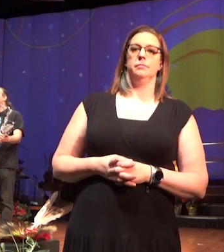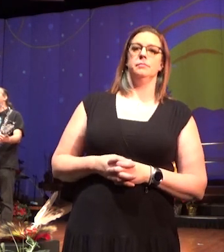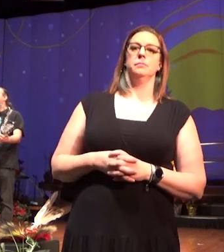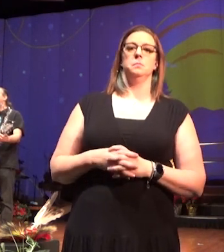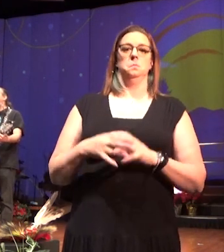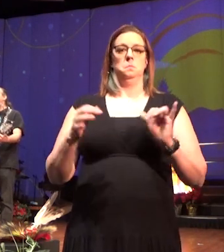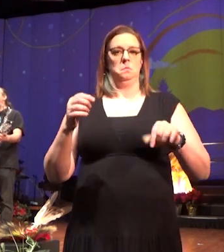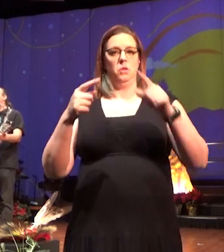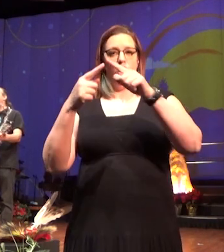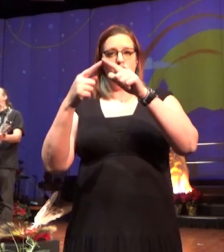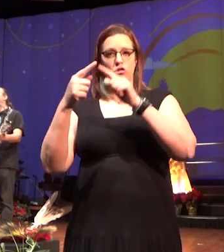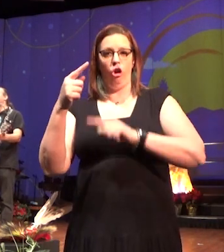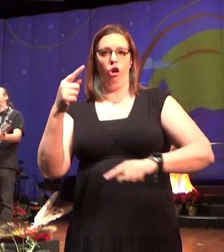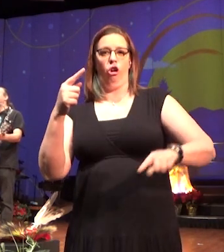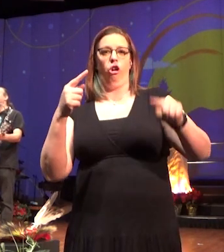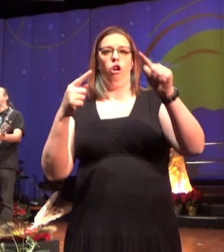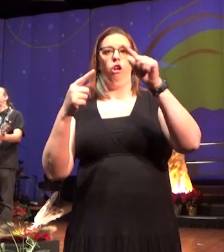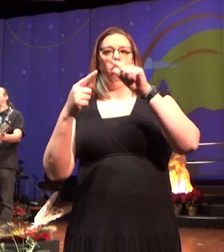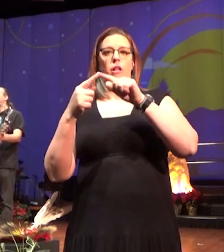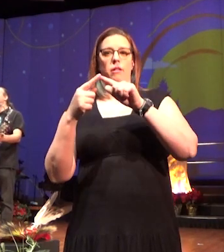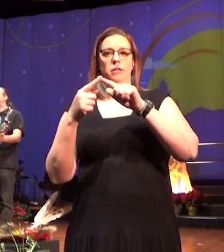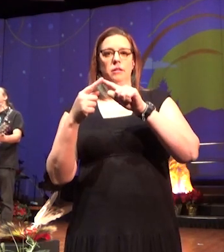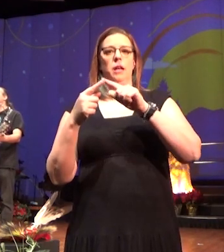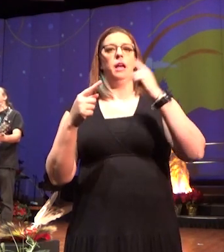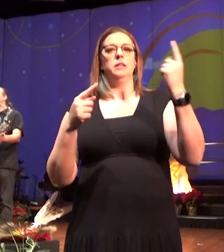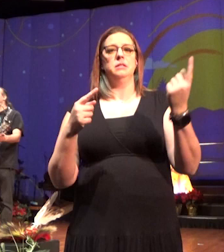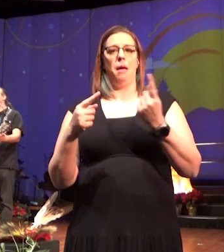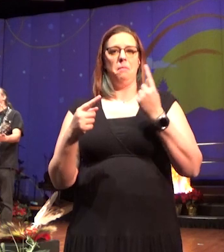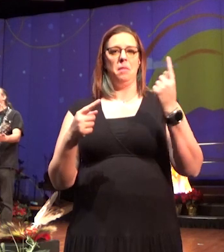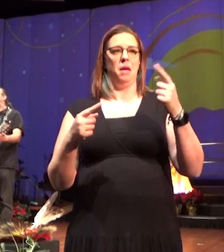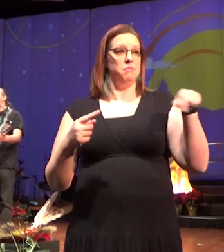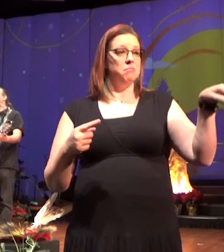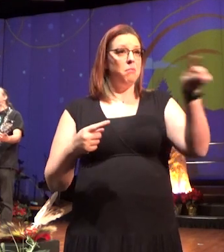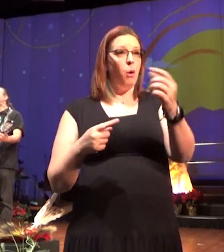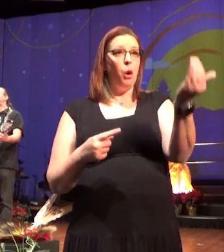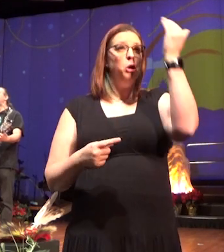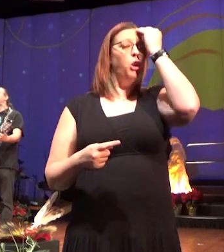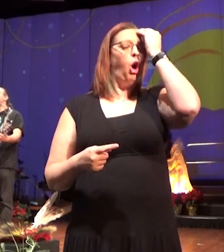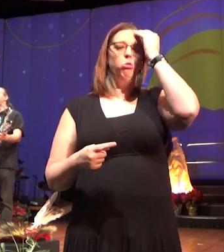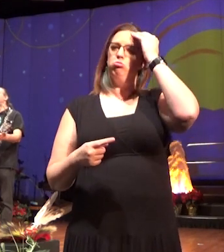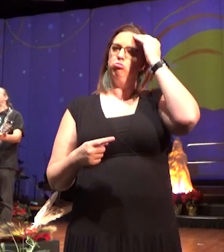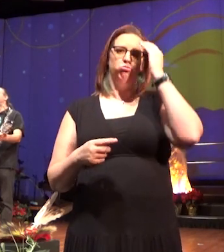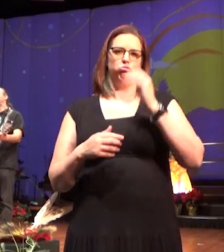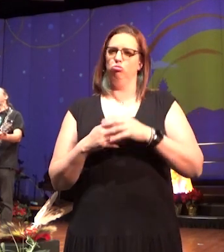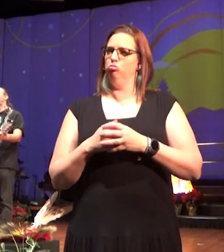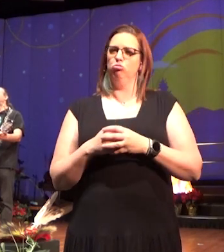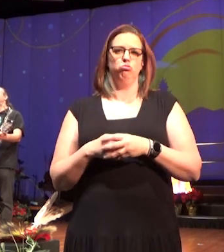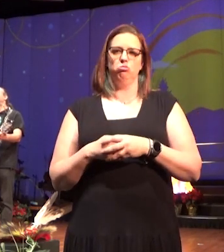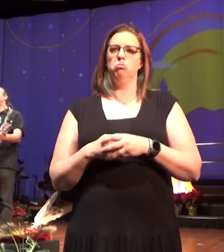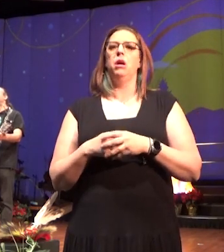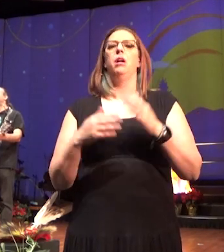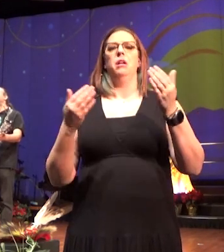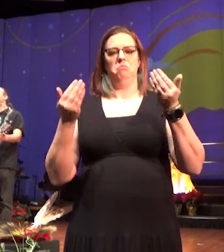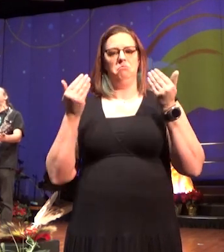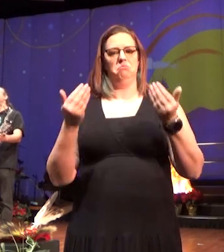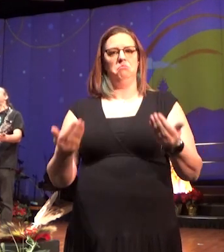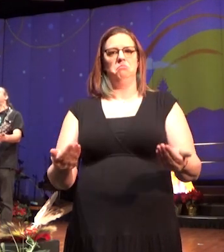Circle is something that not everyone knows. It goes round within